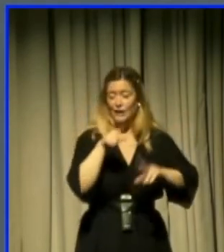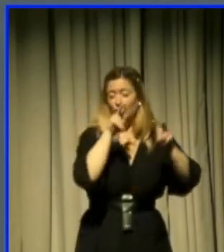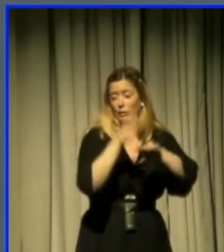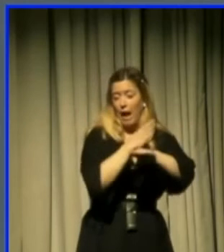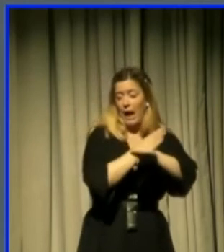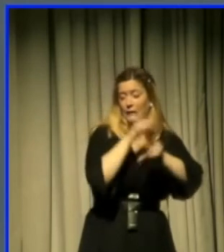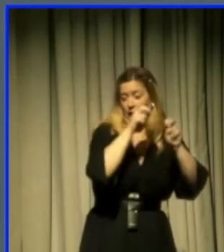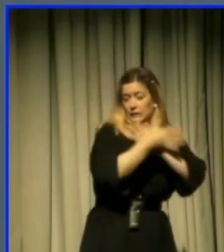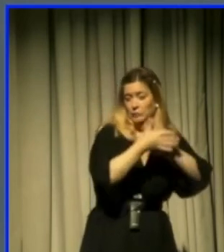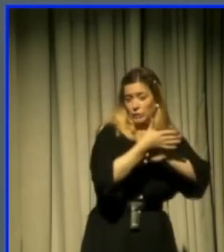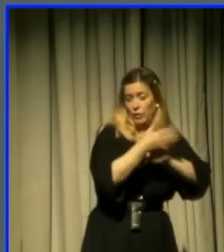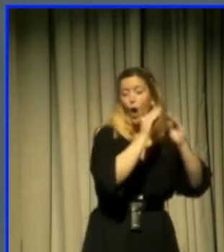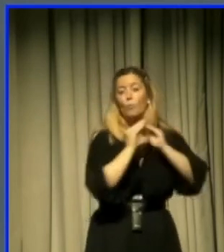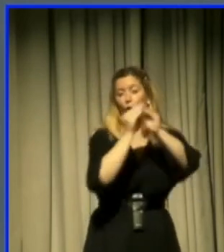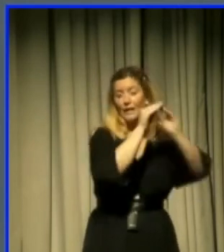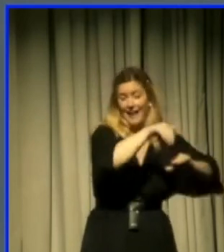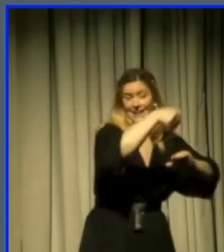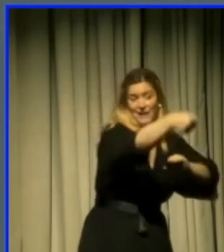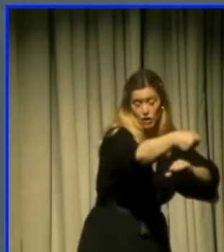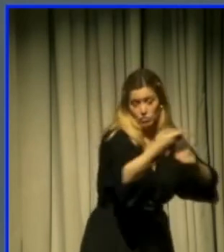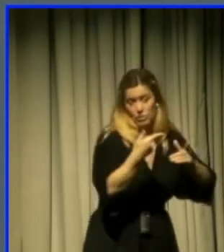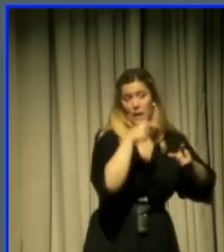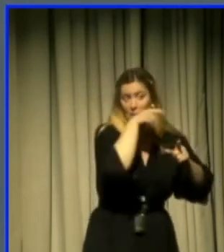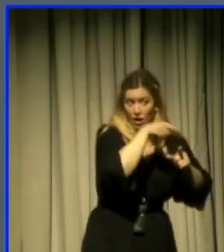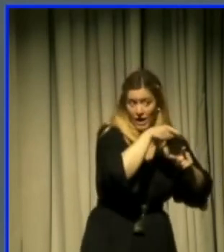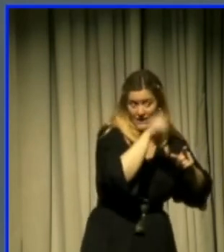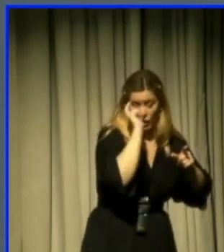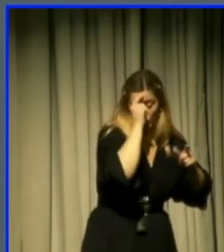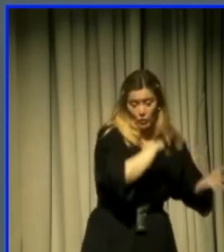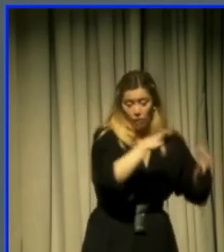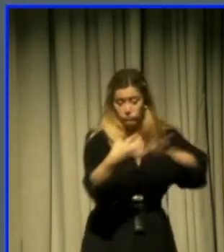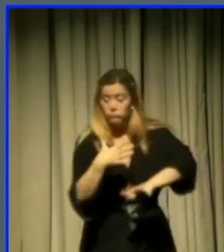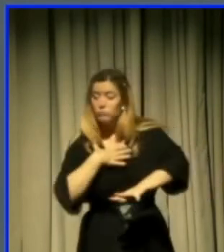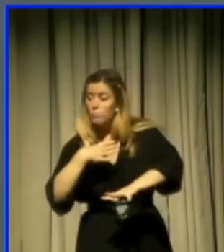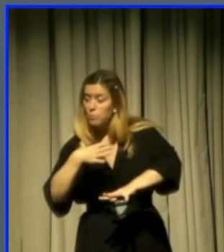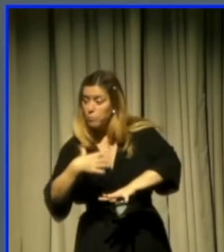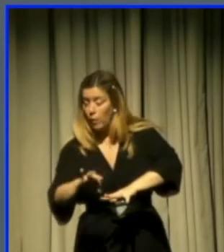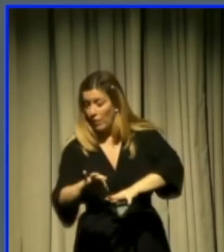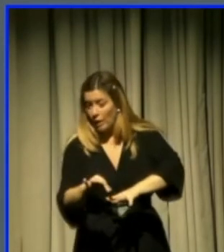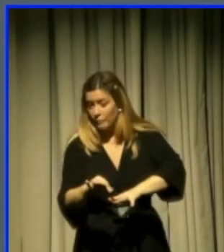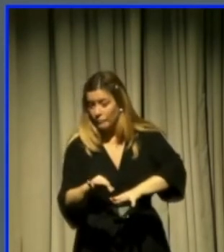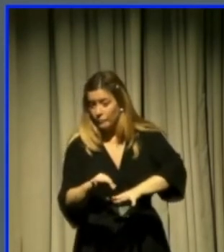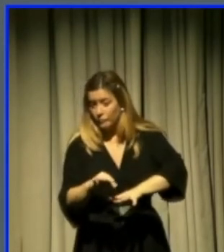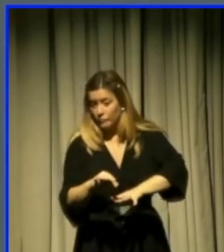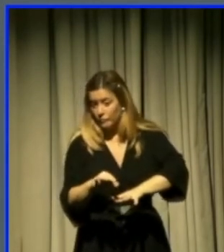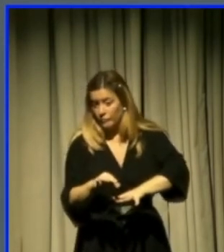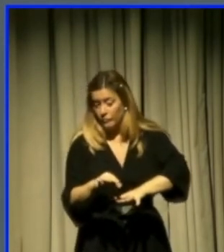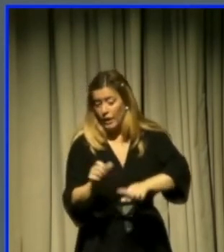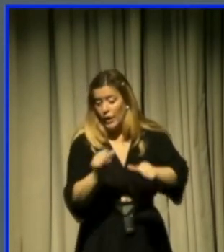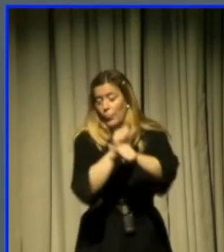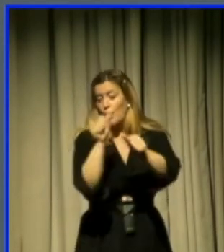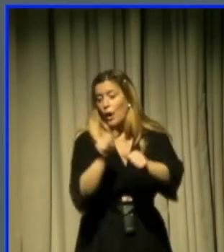in our AI is completely agnostic to the, let's say, to the kind of content that is analyzing into the